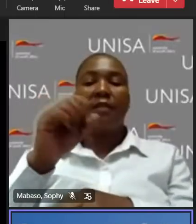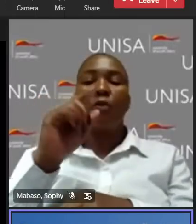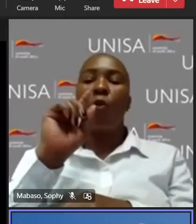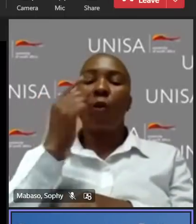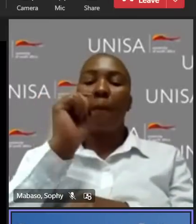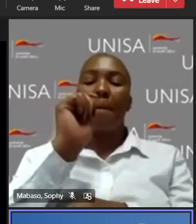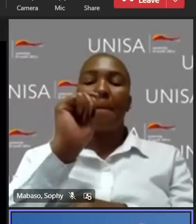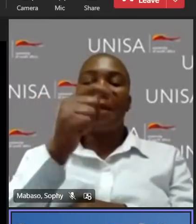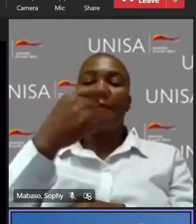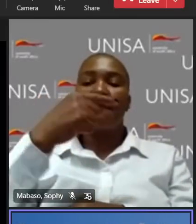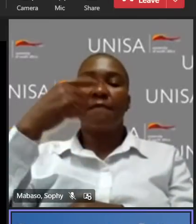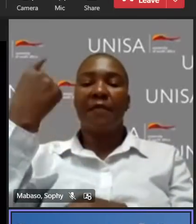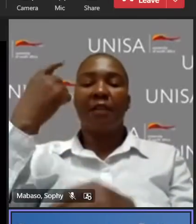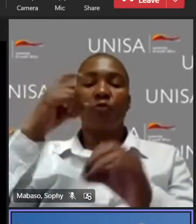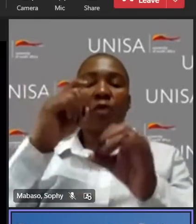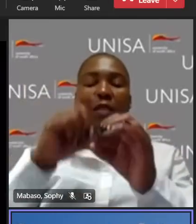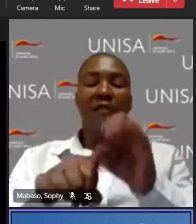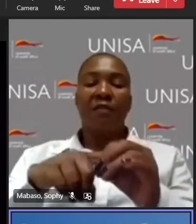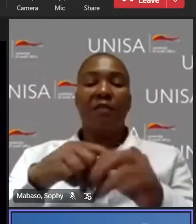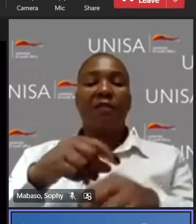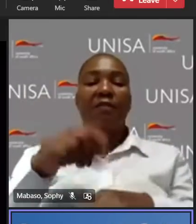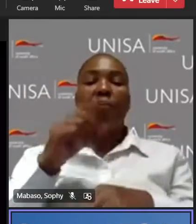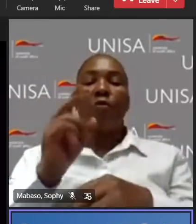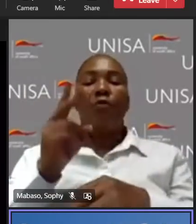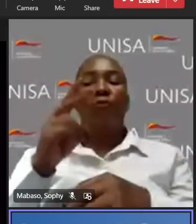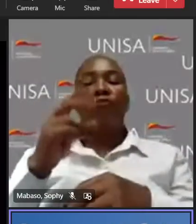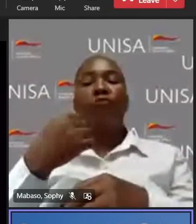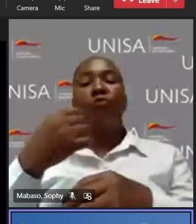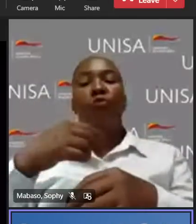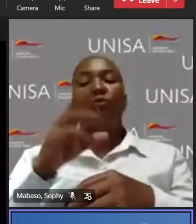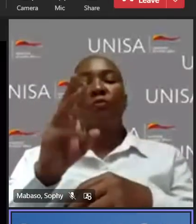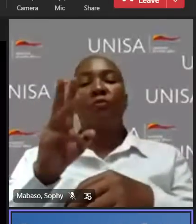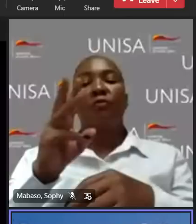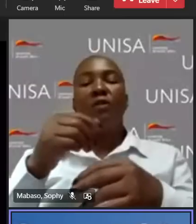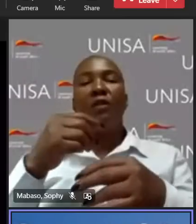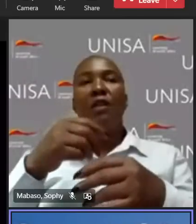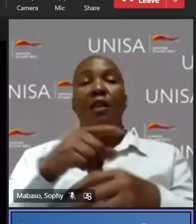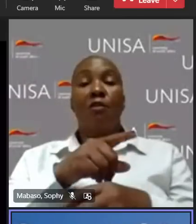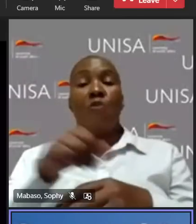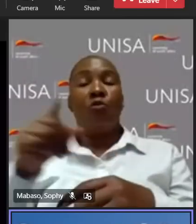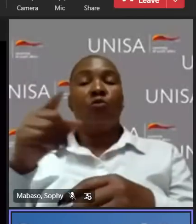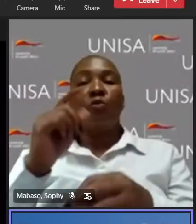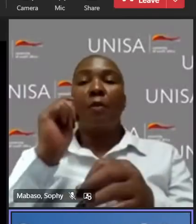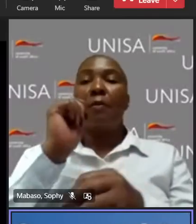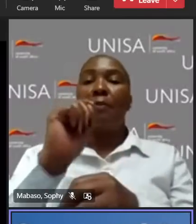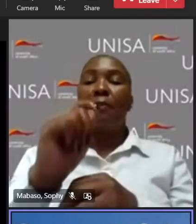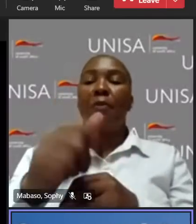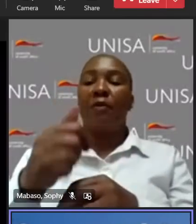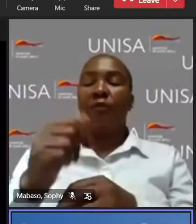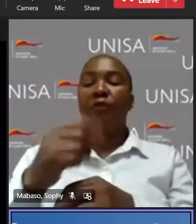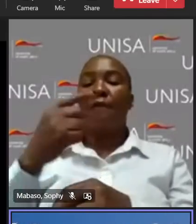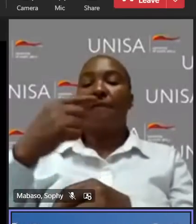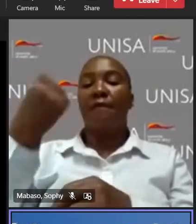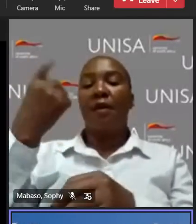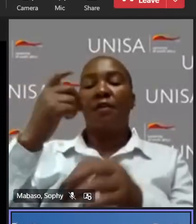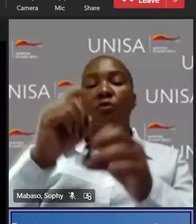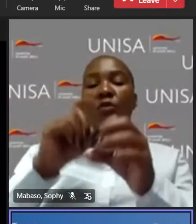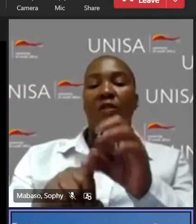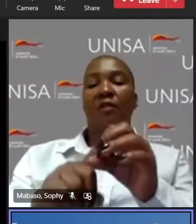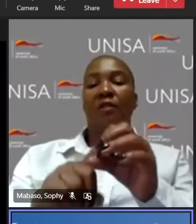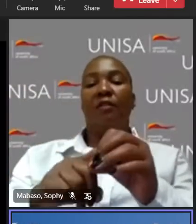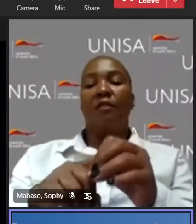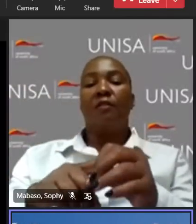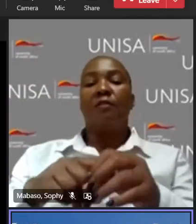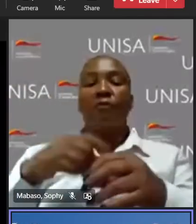the first qualification. And also as well as those who are not funded on the first qualification who intend to do